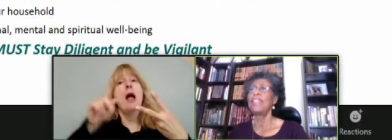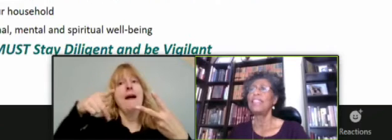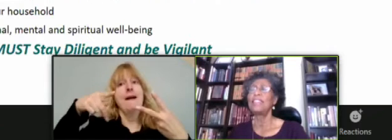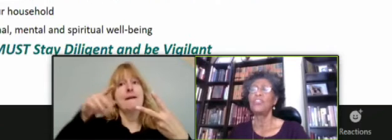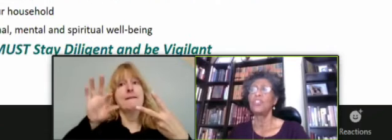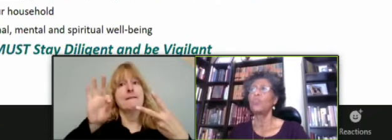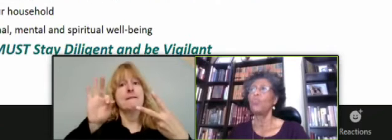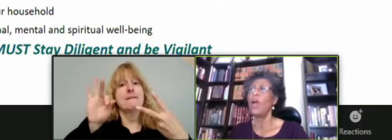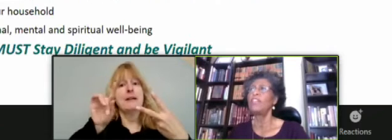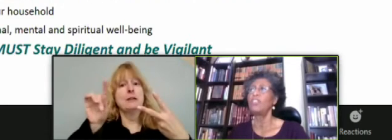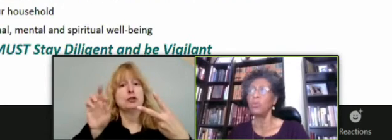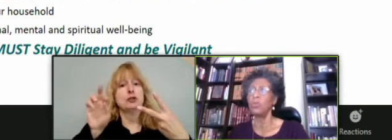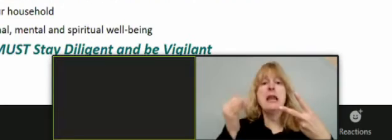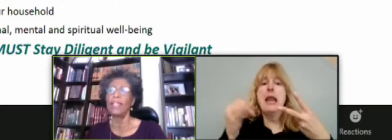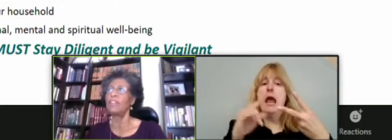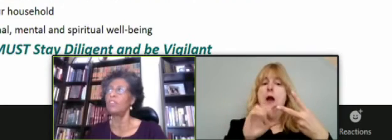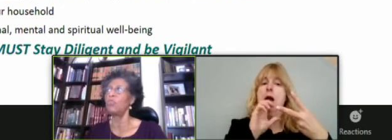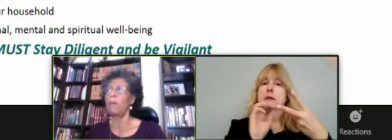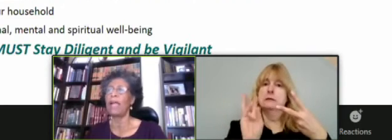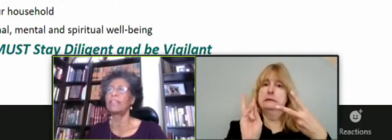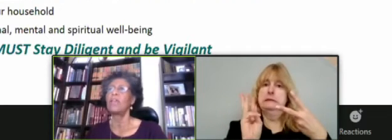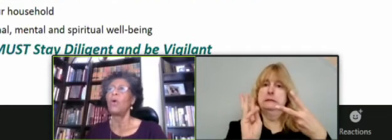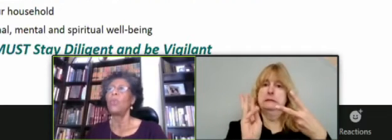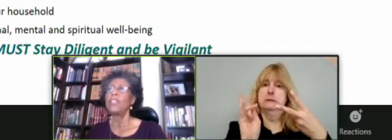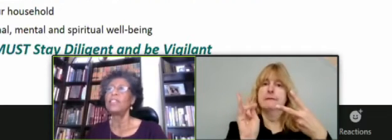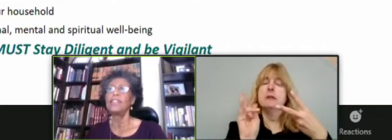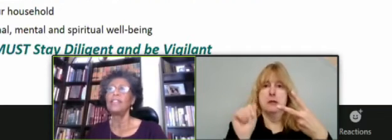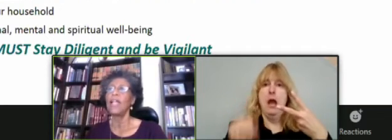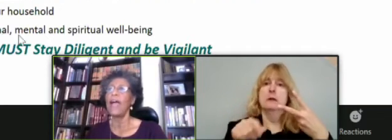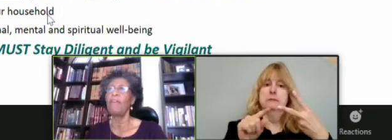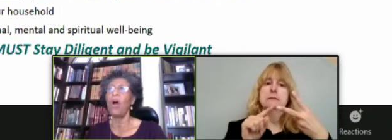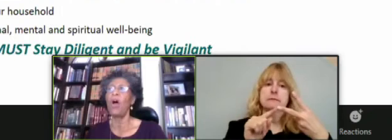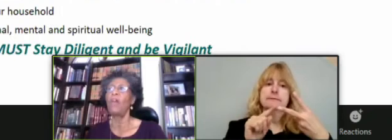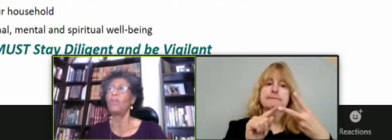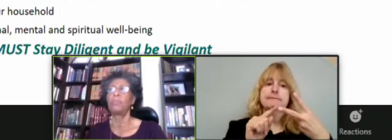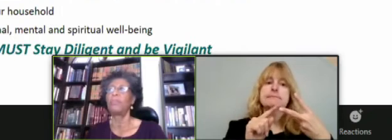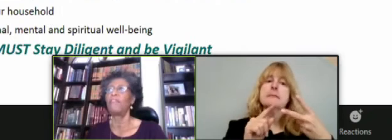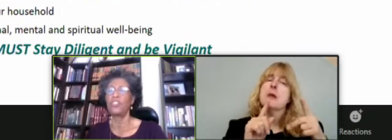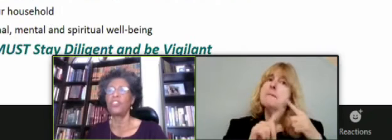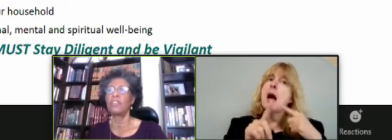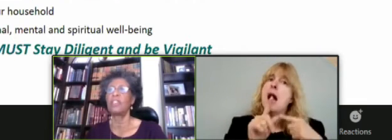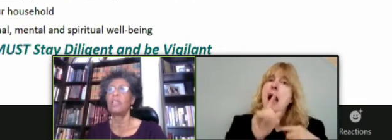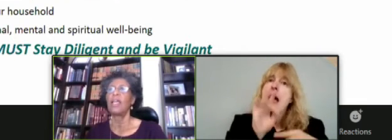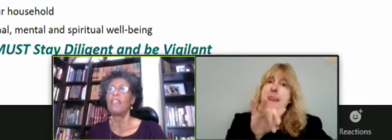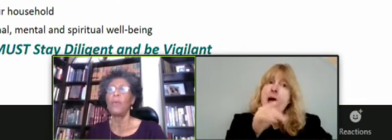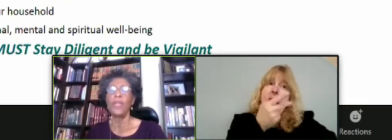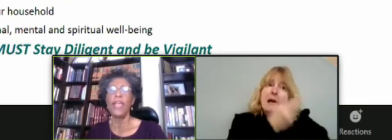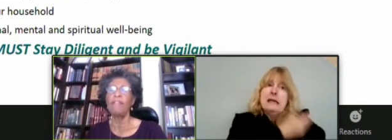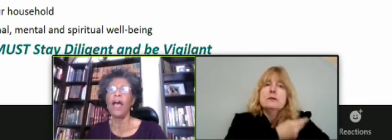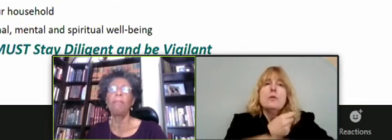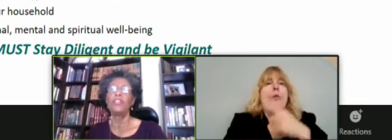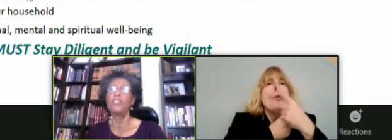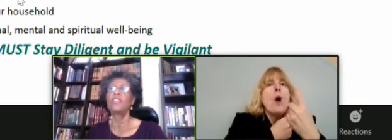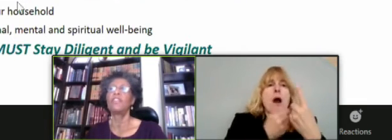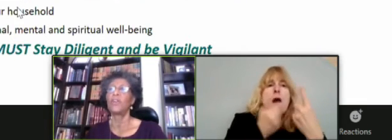know that this is just one tool in the toolbox. We still have all those preventions that we have not been using very